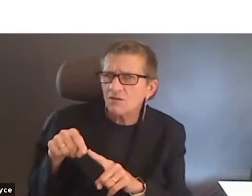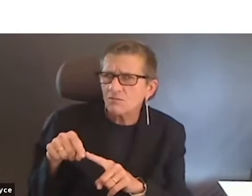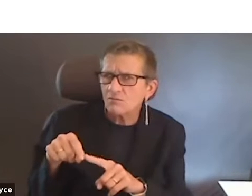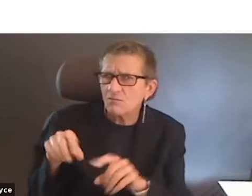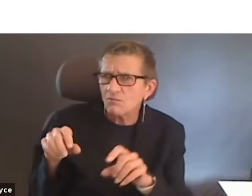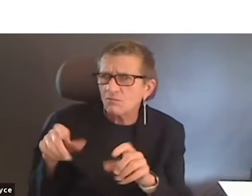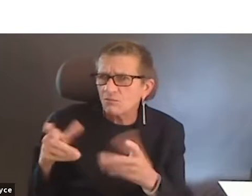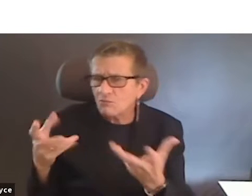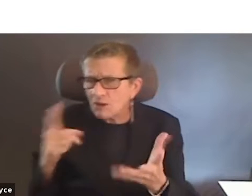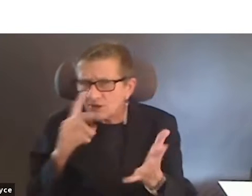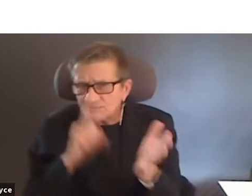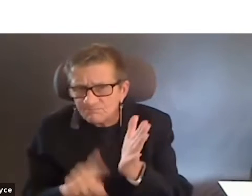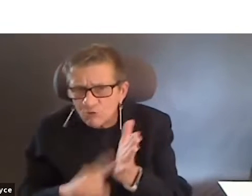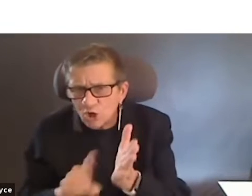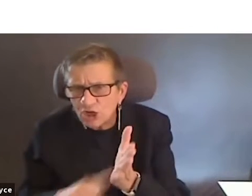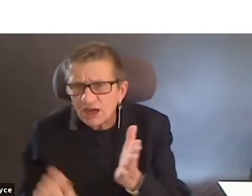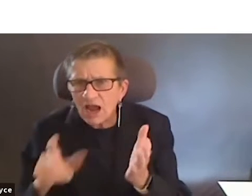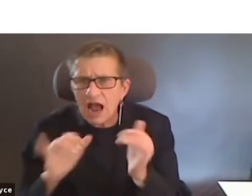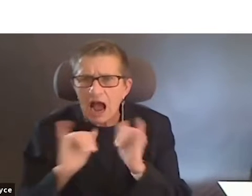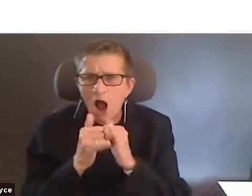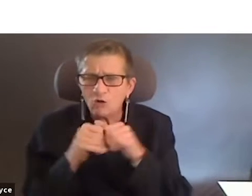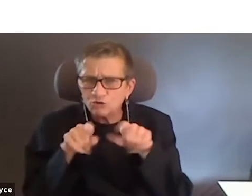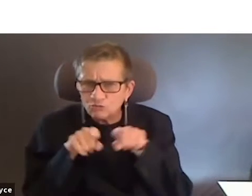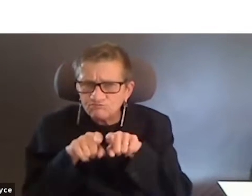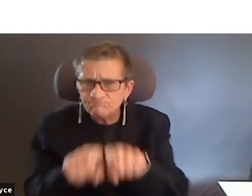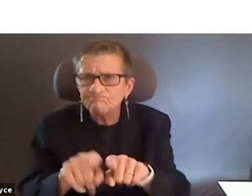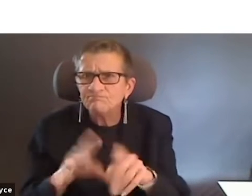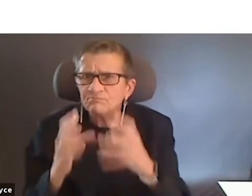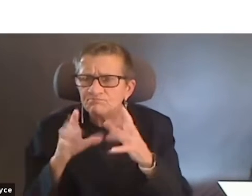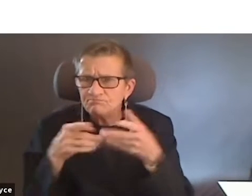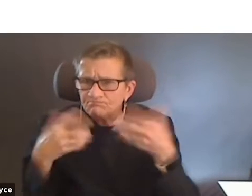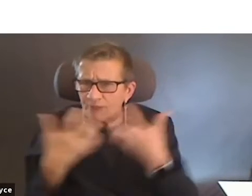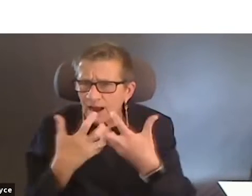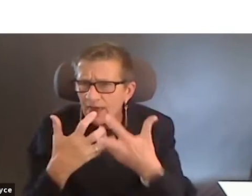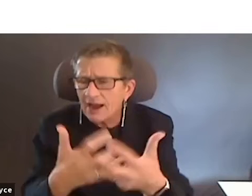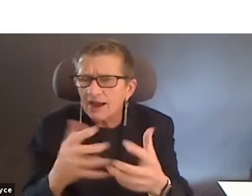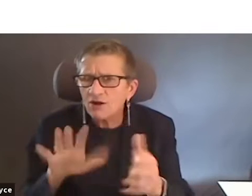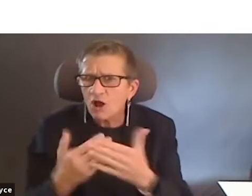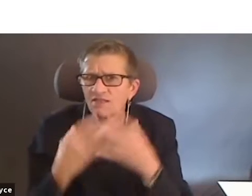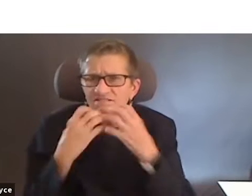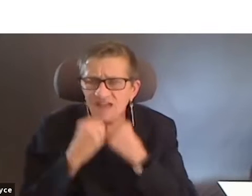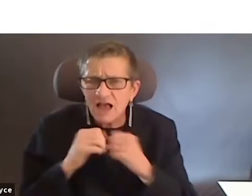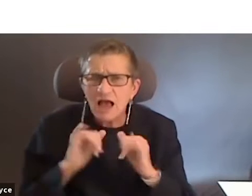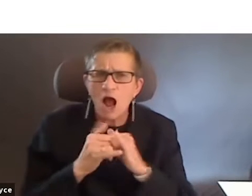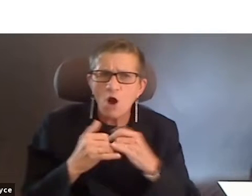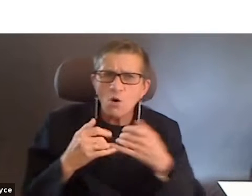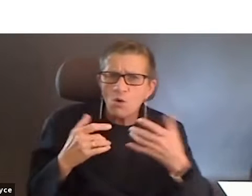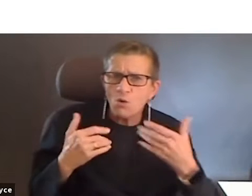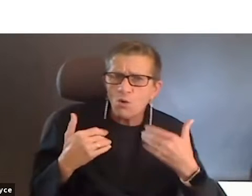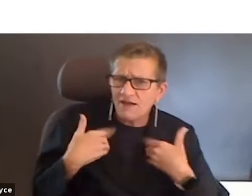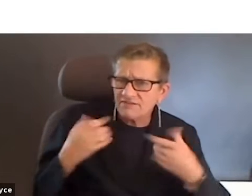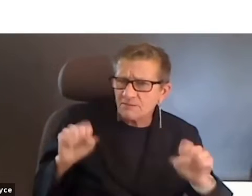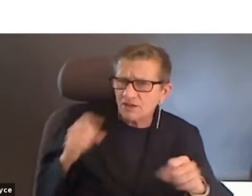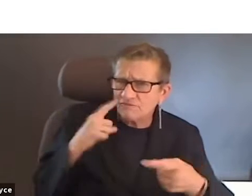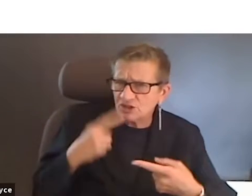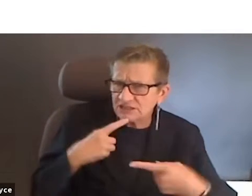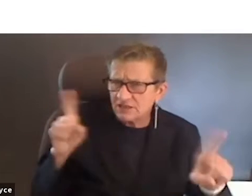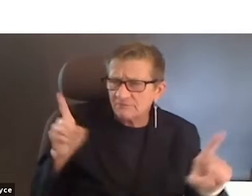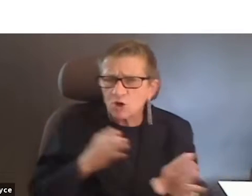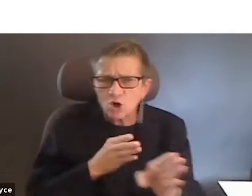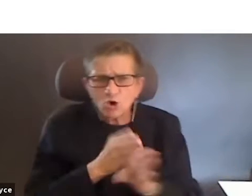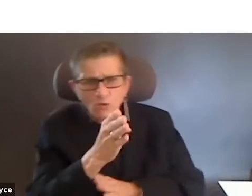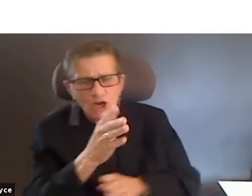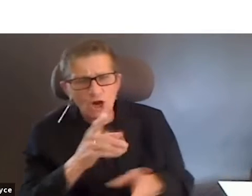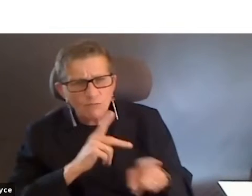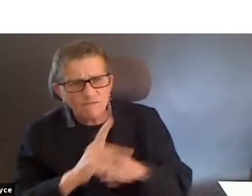looking into, the alignment of values, the ability to succeed in the organization, career professional development